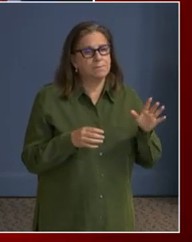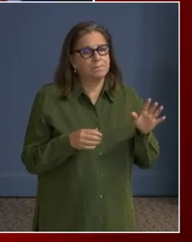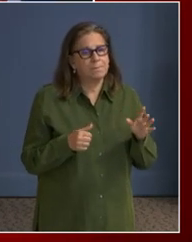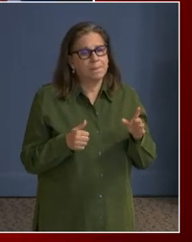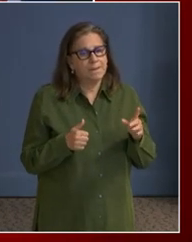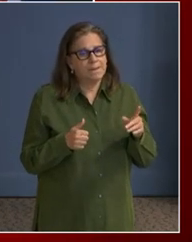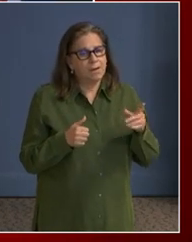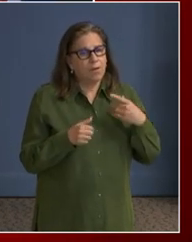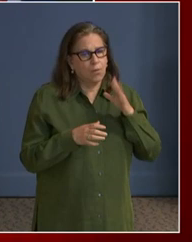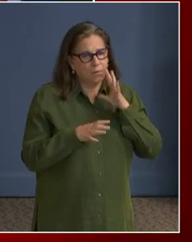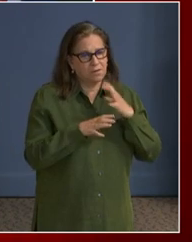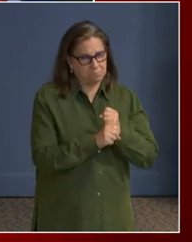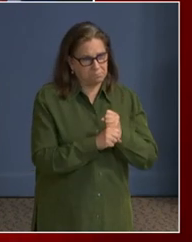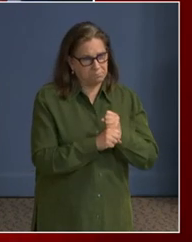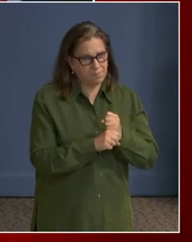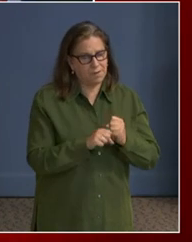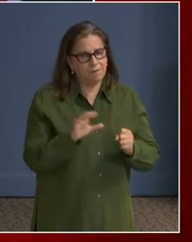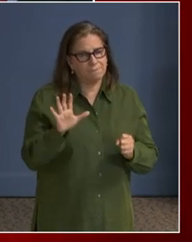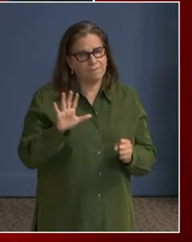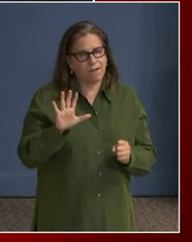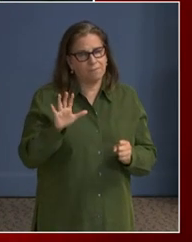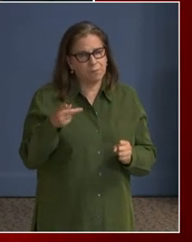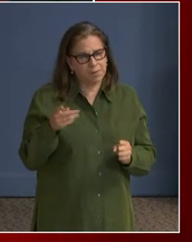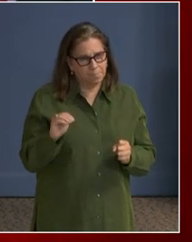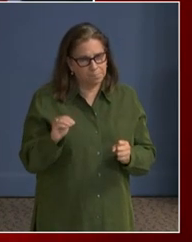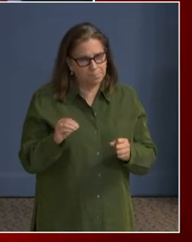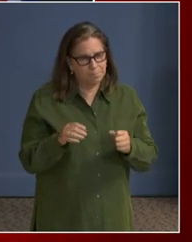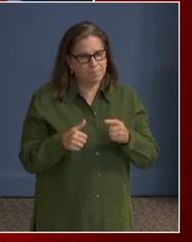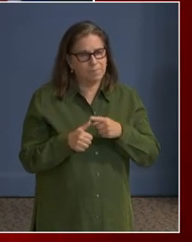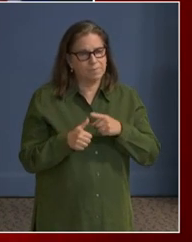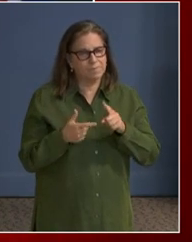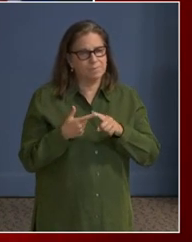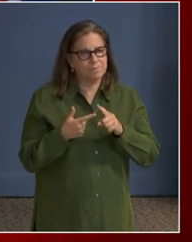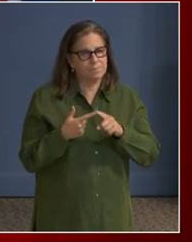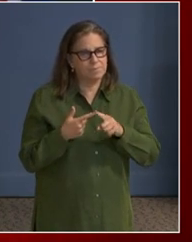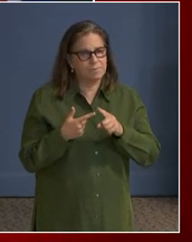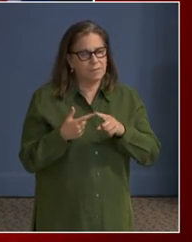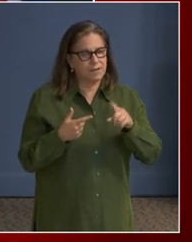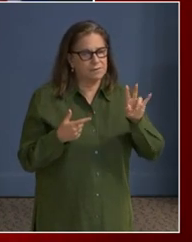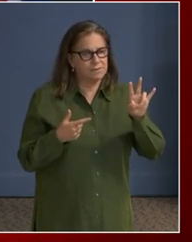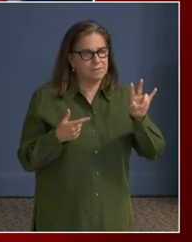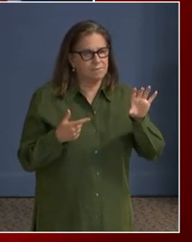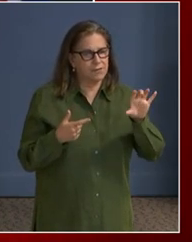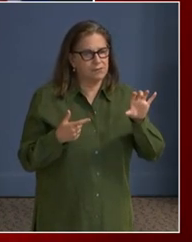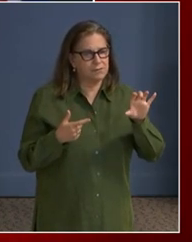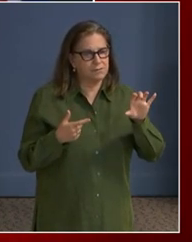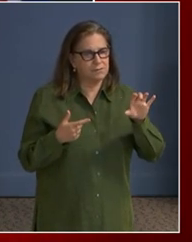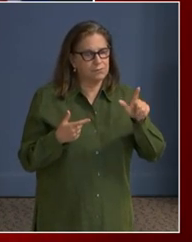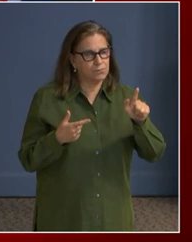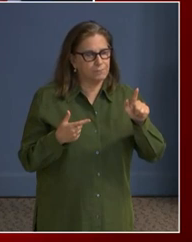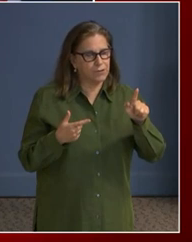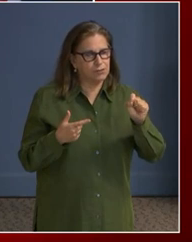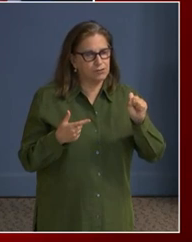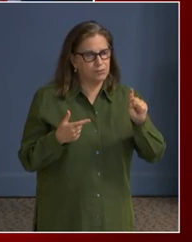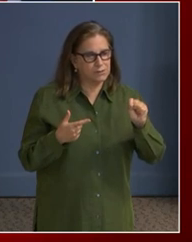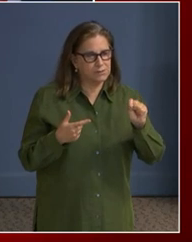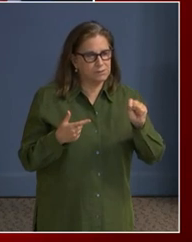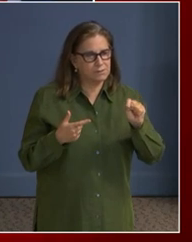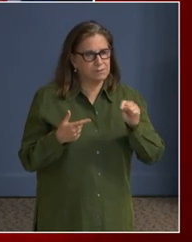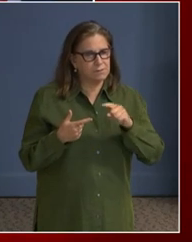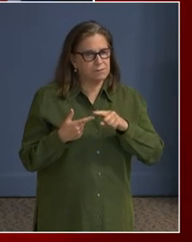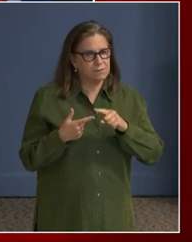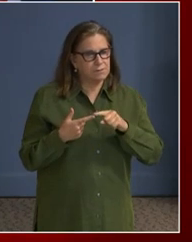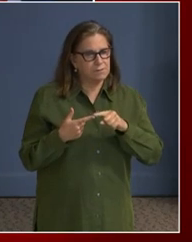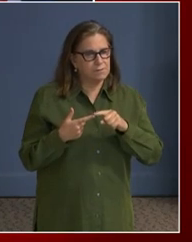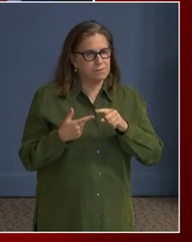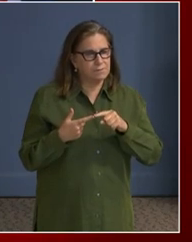5:20 p.m. in the 5th District at the 700 block of 21st Street. An adult female, 45-year-old Tamika Jones